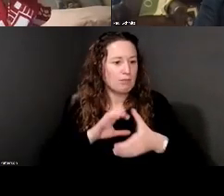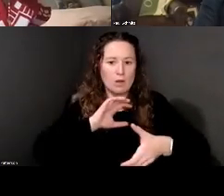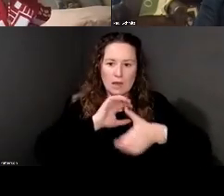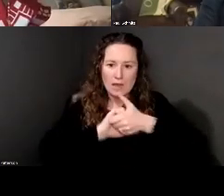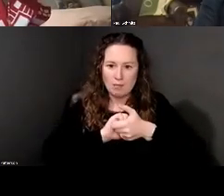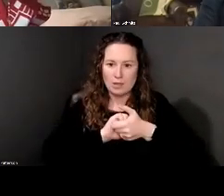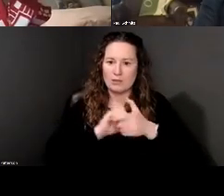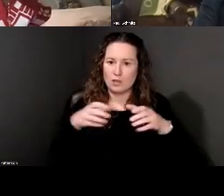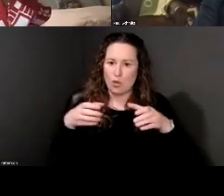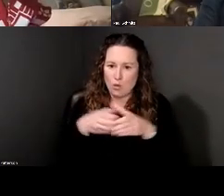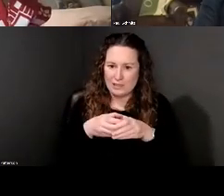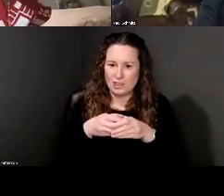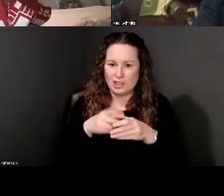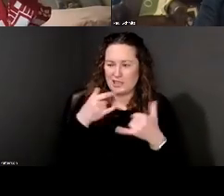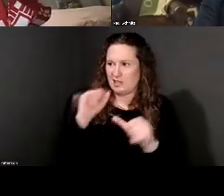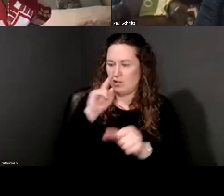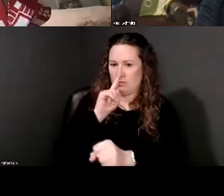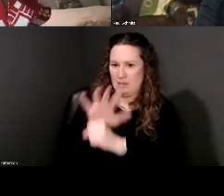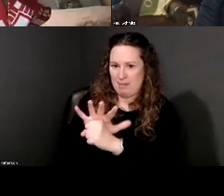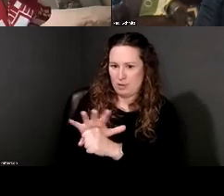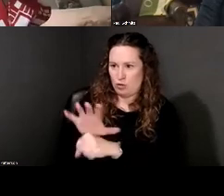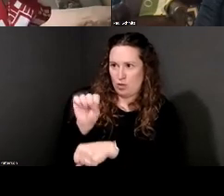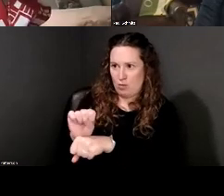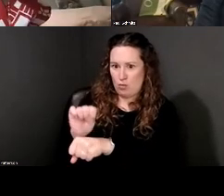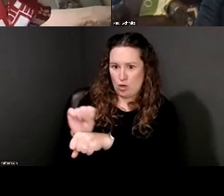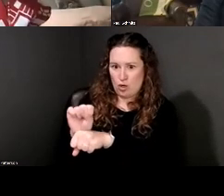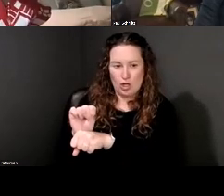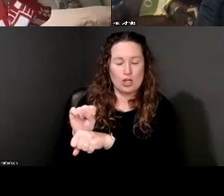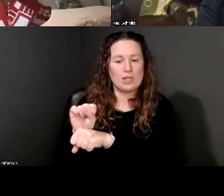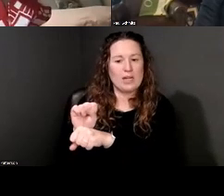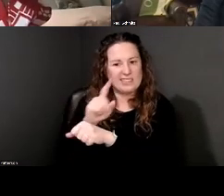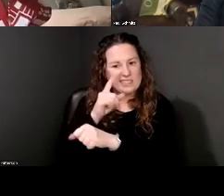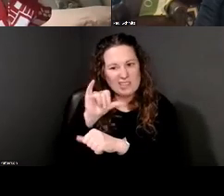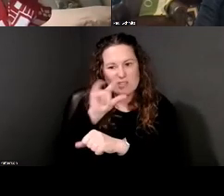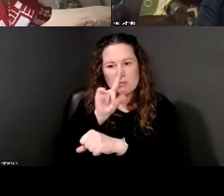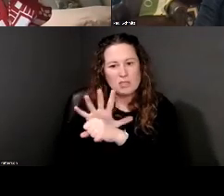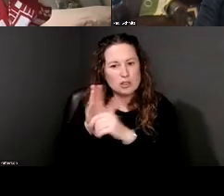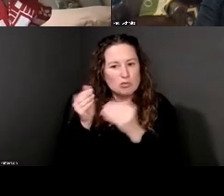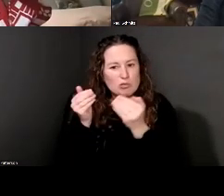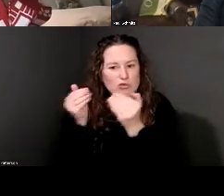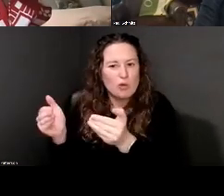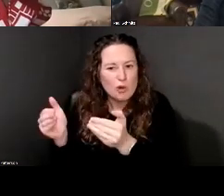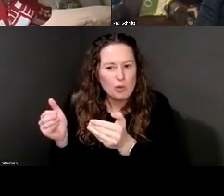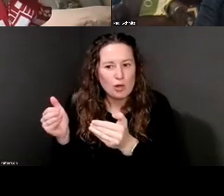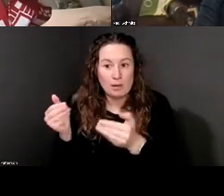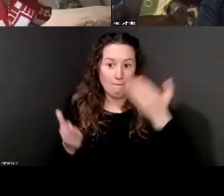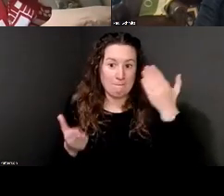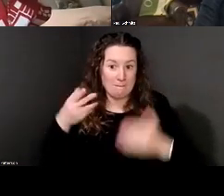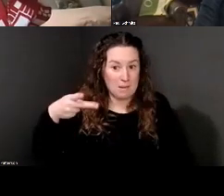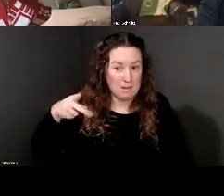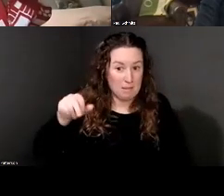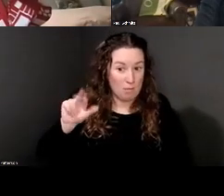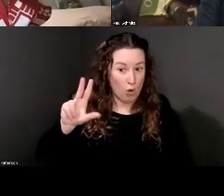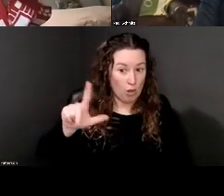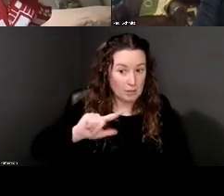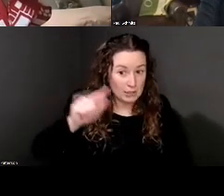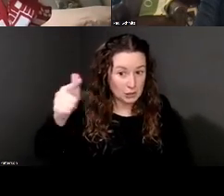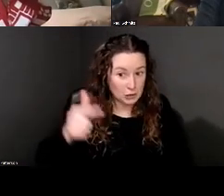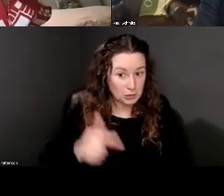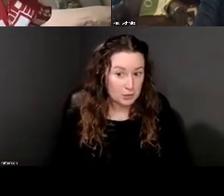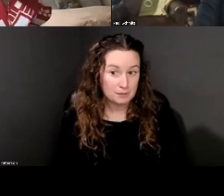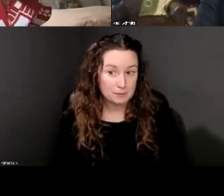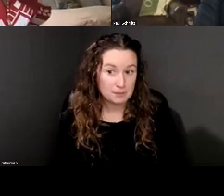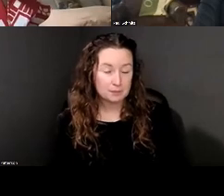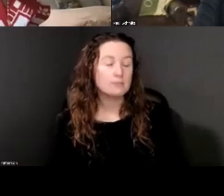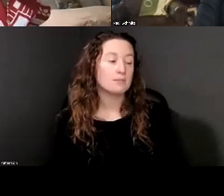work are working to move forward in this time. Yeah. And maybe Paul, I'll go back to you here.